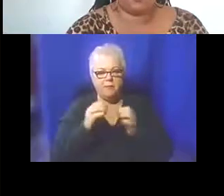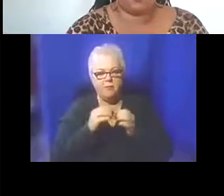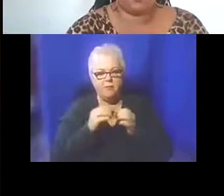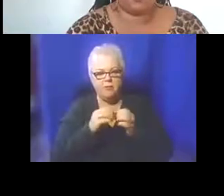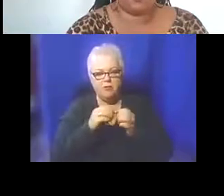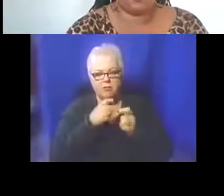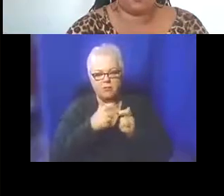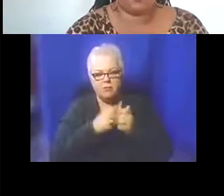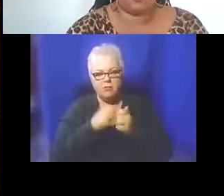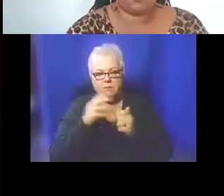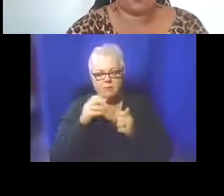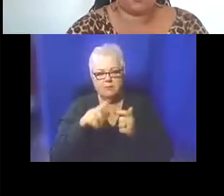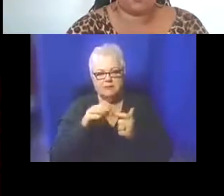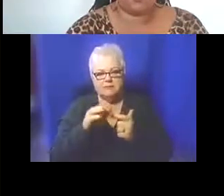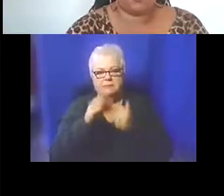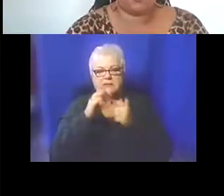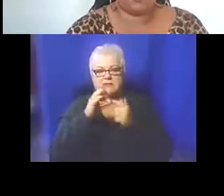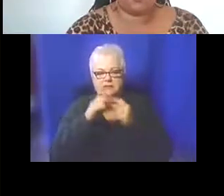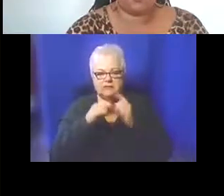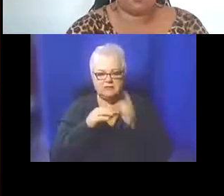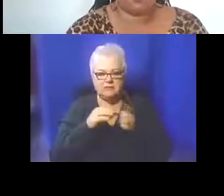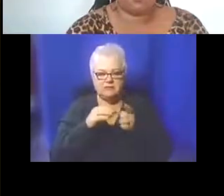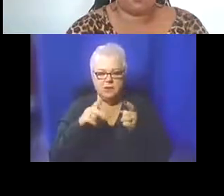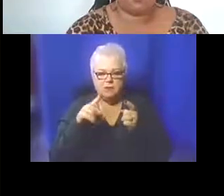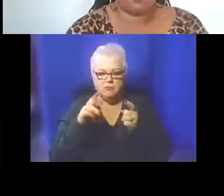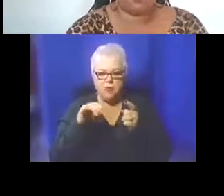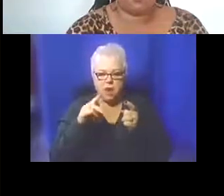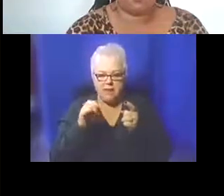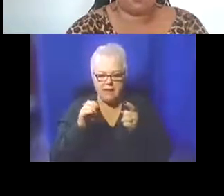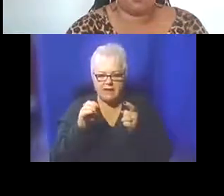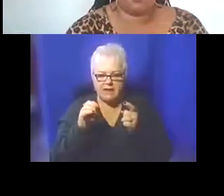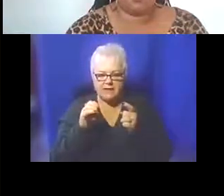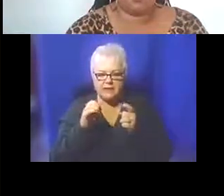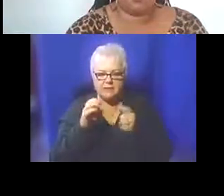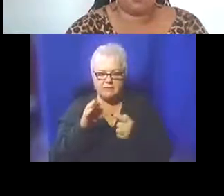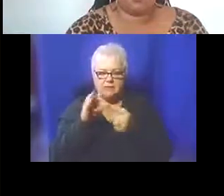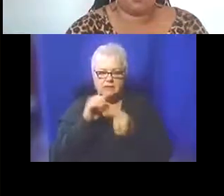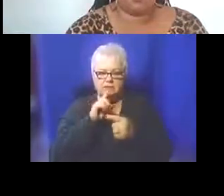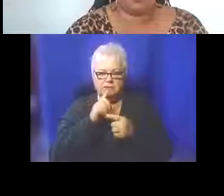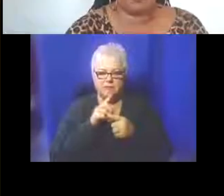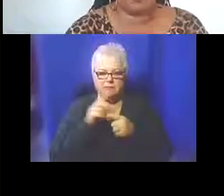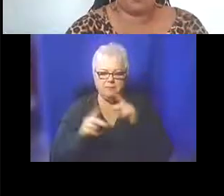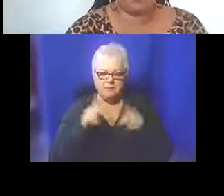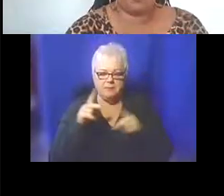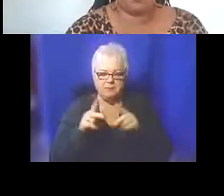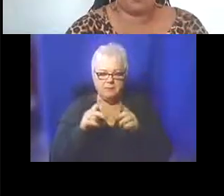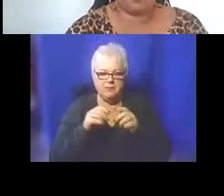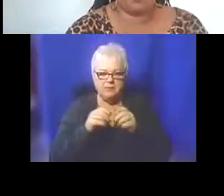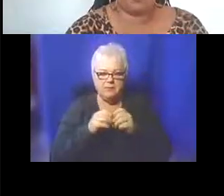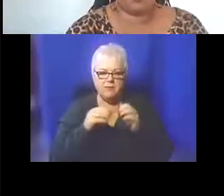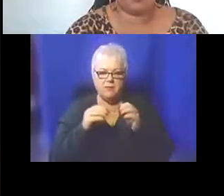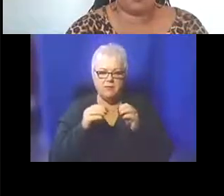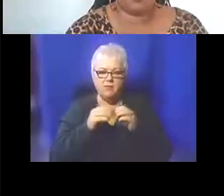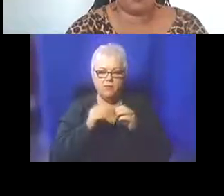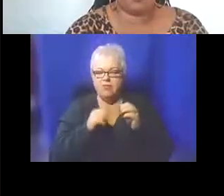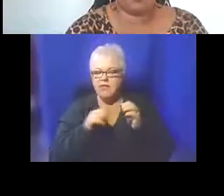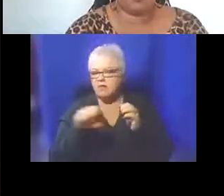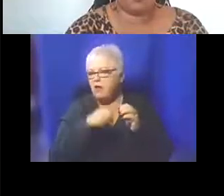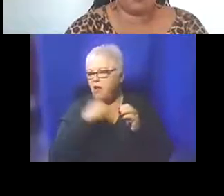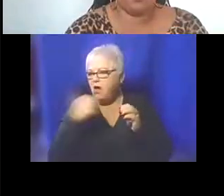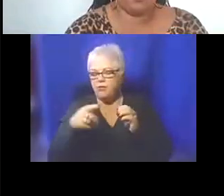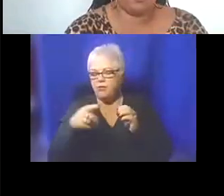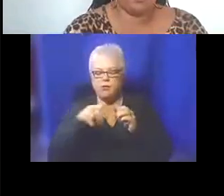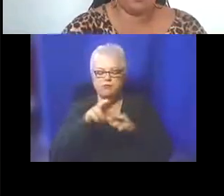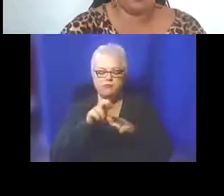but especially so in primates, and particularly so in human beings, more so than any other primate. And this